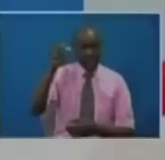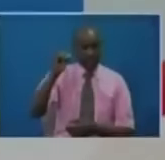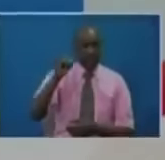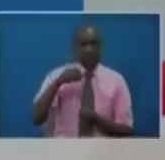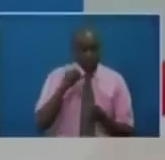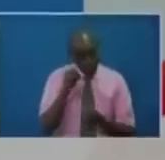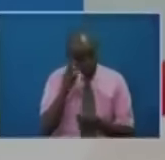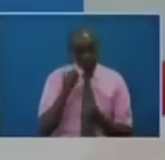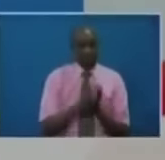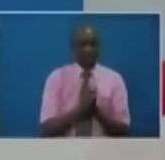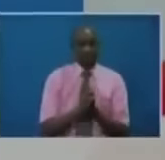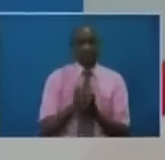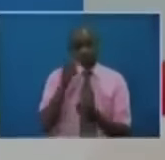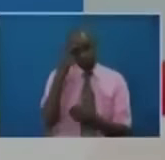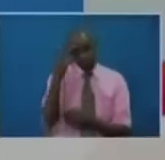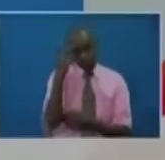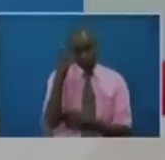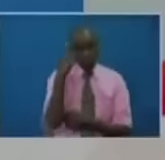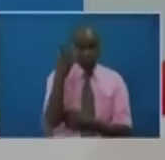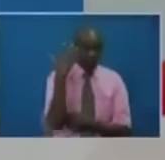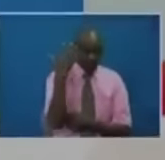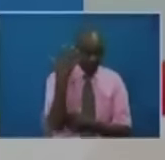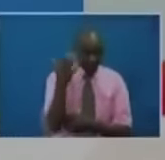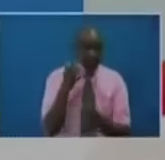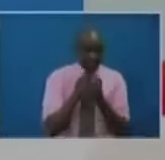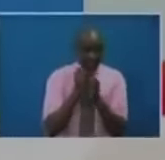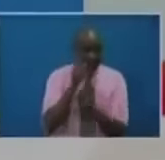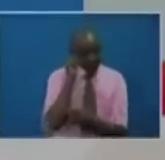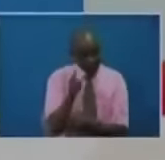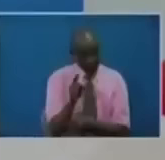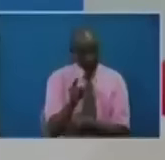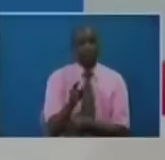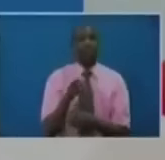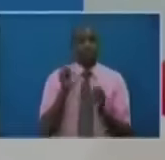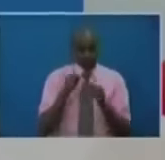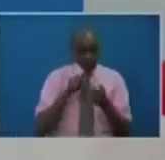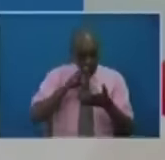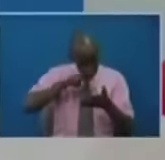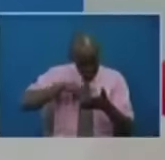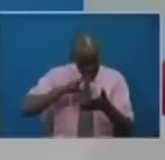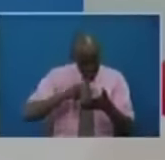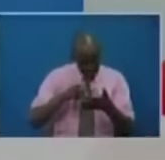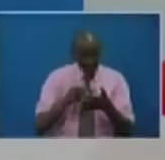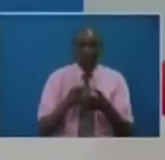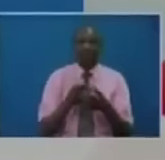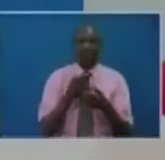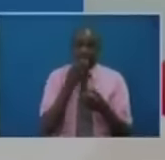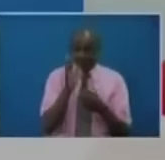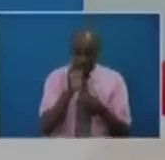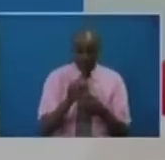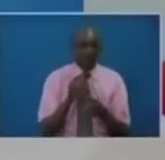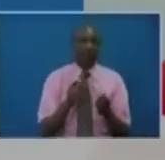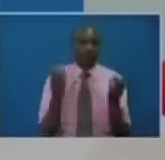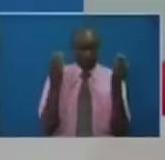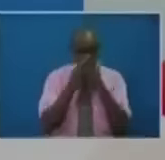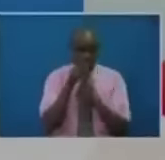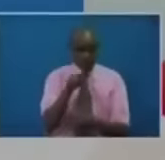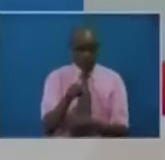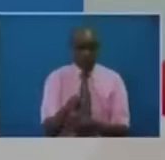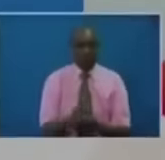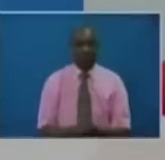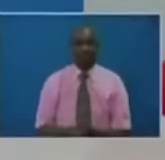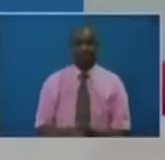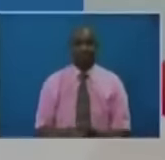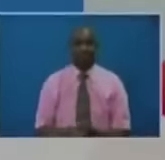can also choose to use the number 22155 to text in, and I will be taking a look at your responses throughout the show tonight.